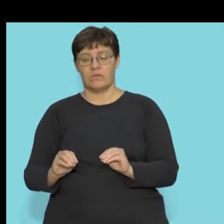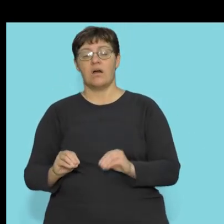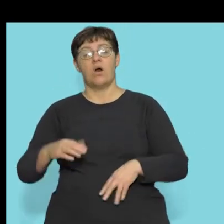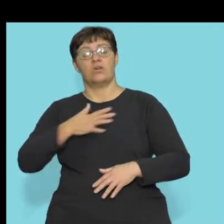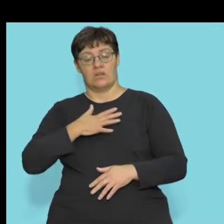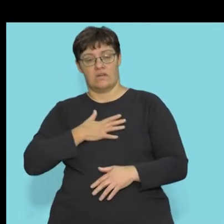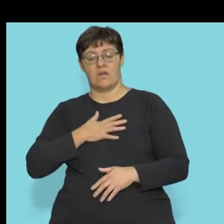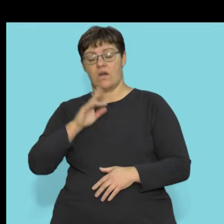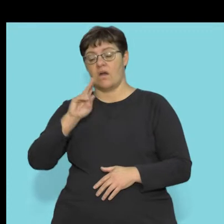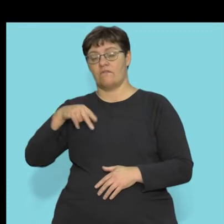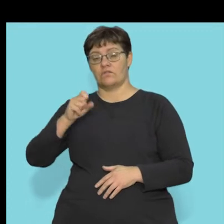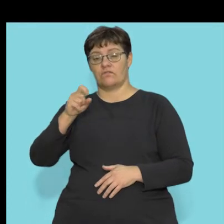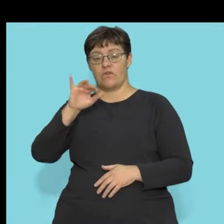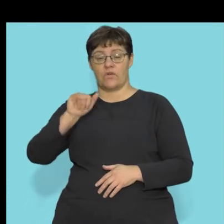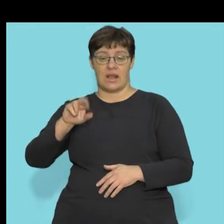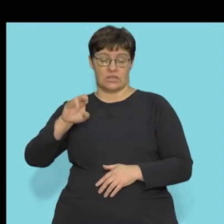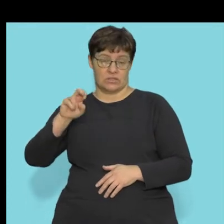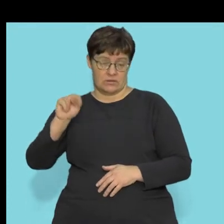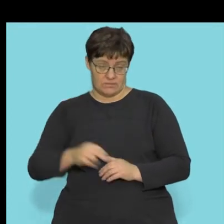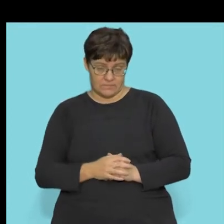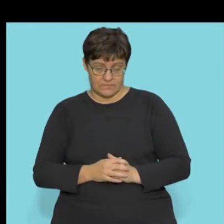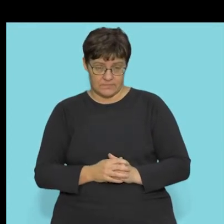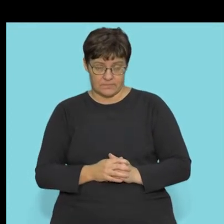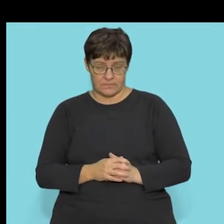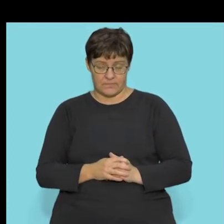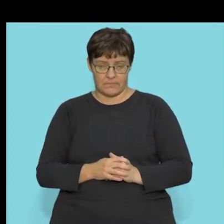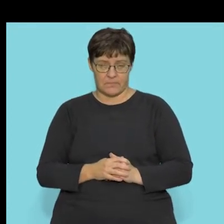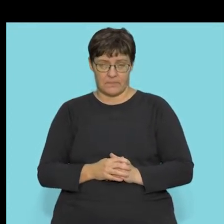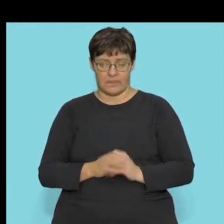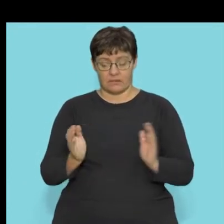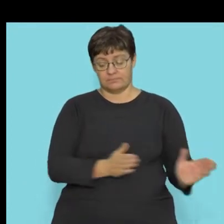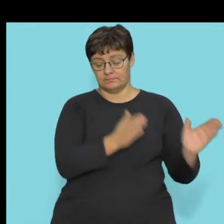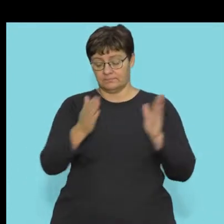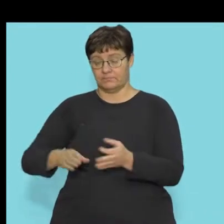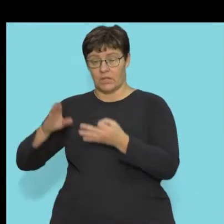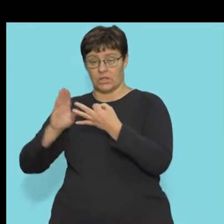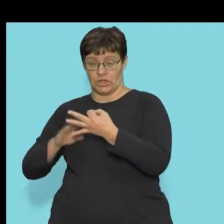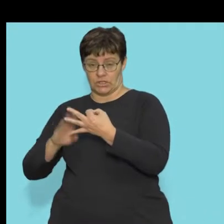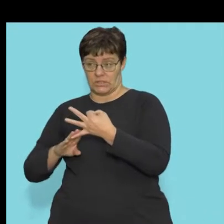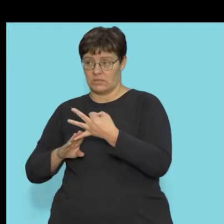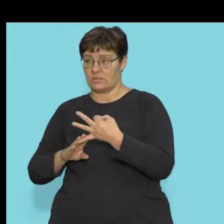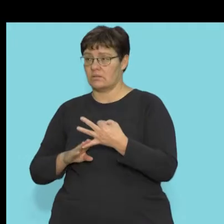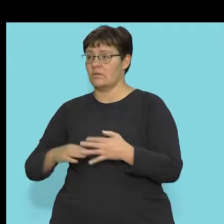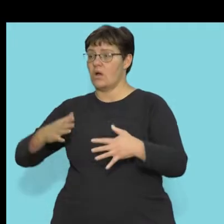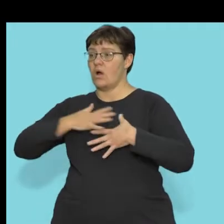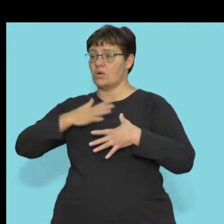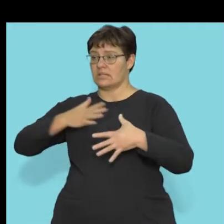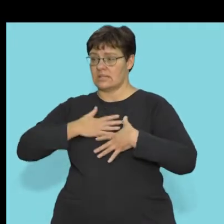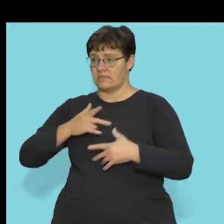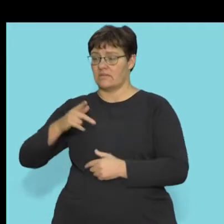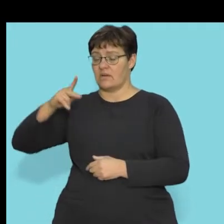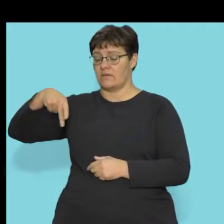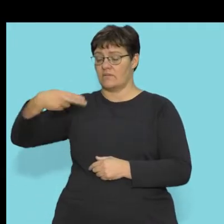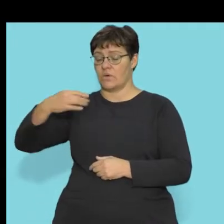the oxidative phosphorylation reaction. Let's look at the third step, which is